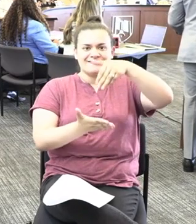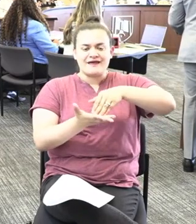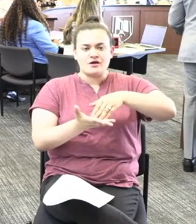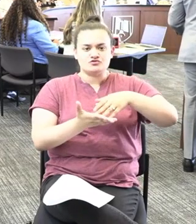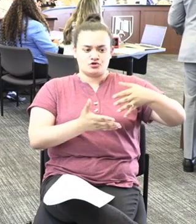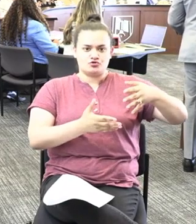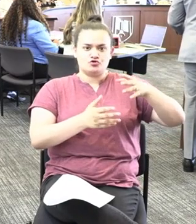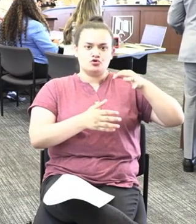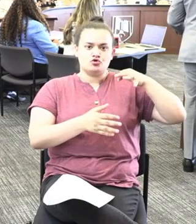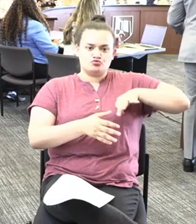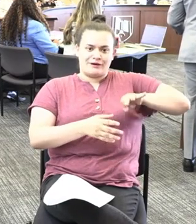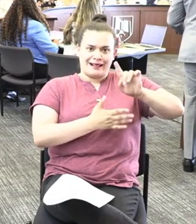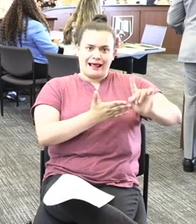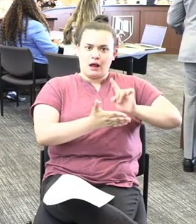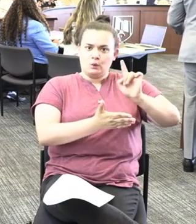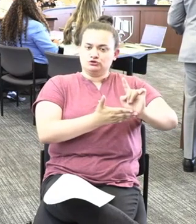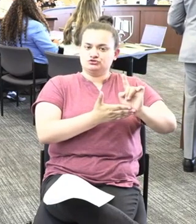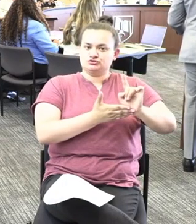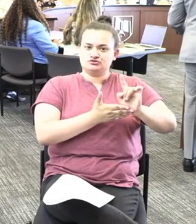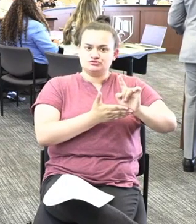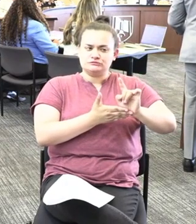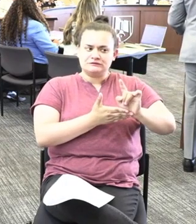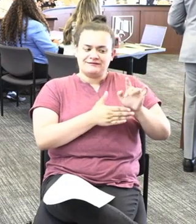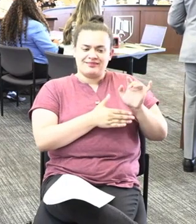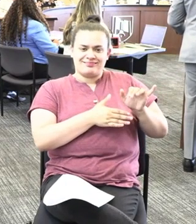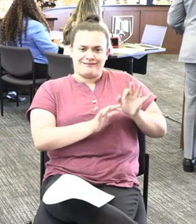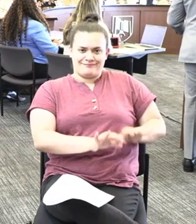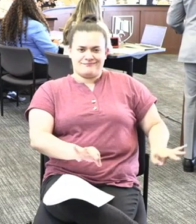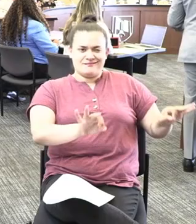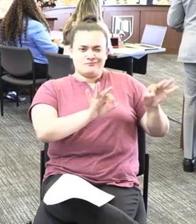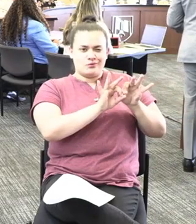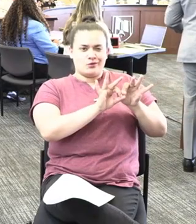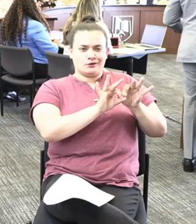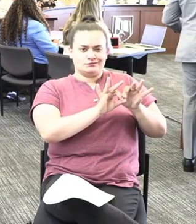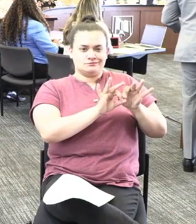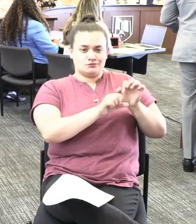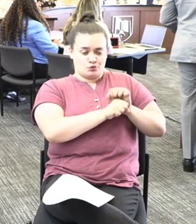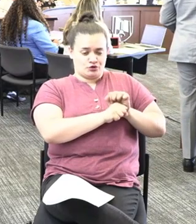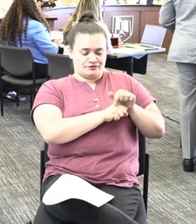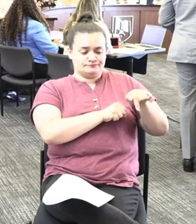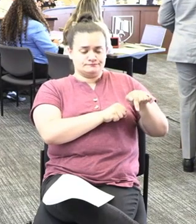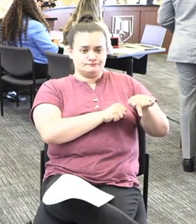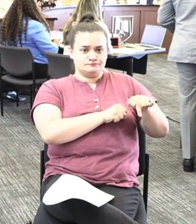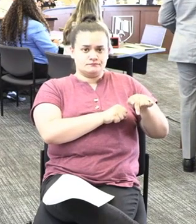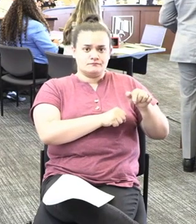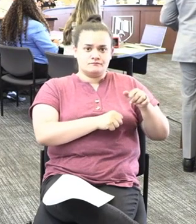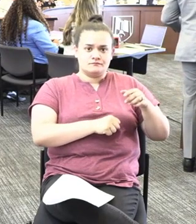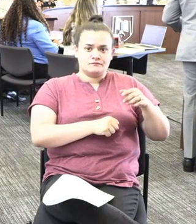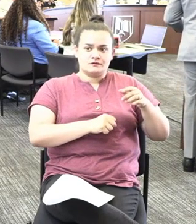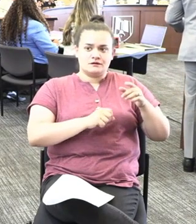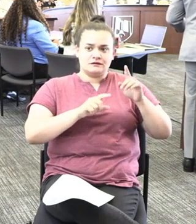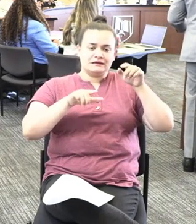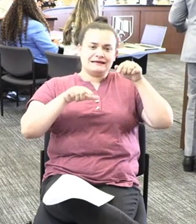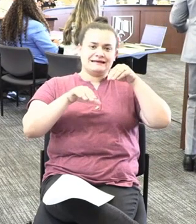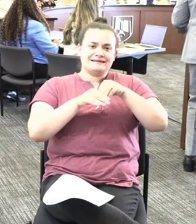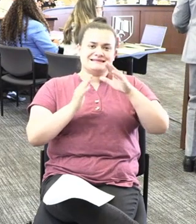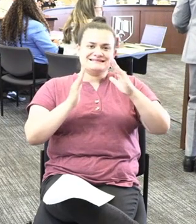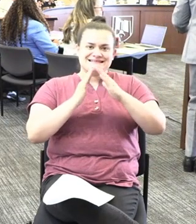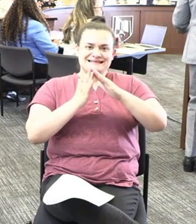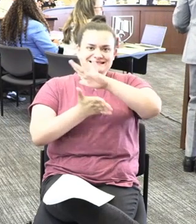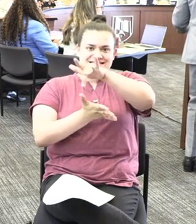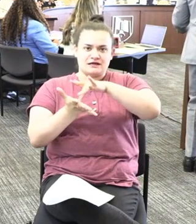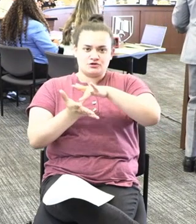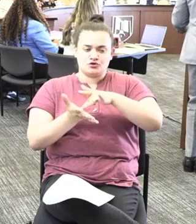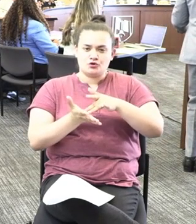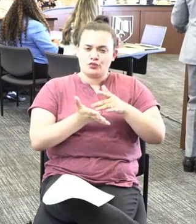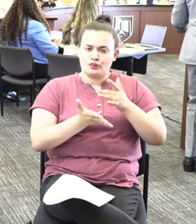hours. And that's an important and significant work. Many of our partners down at the City Center are helping us